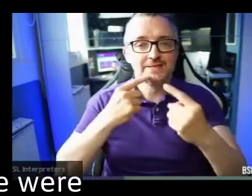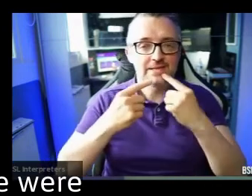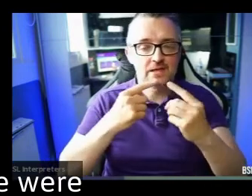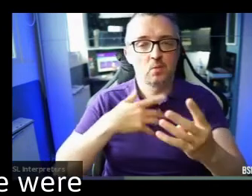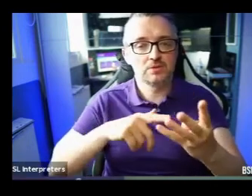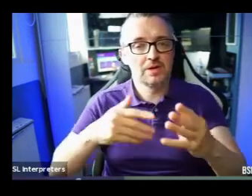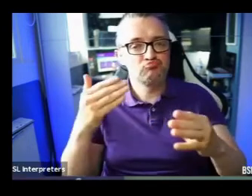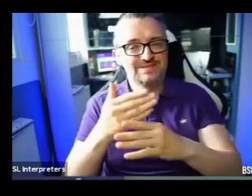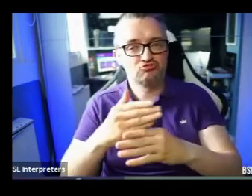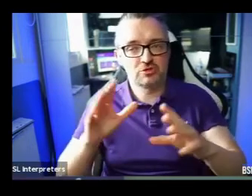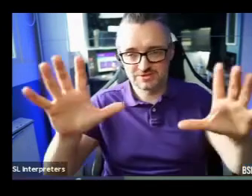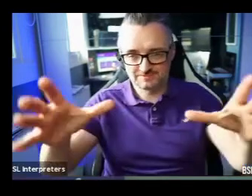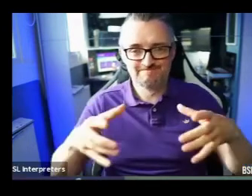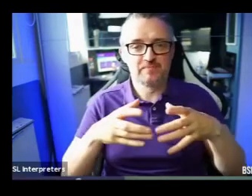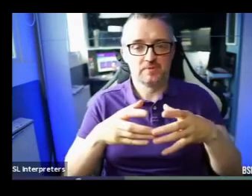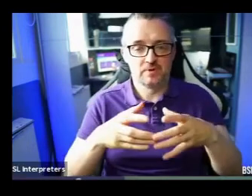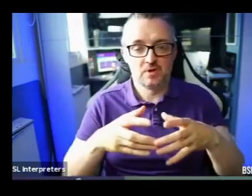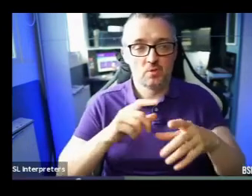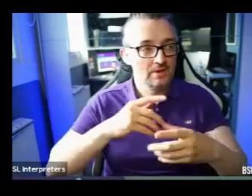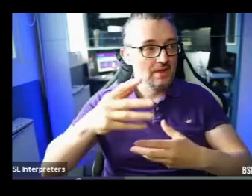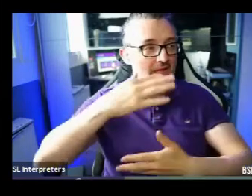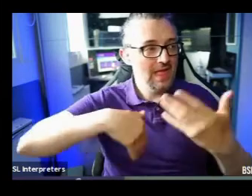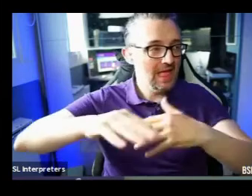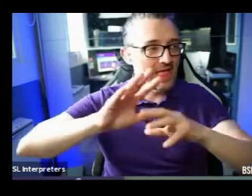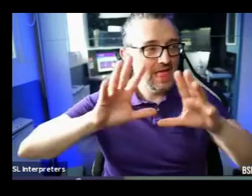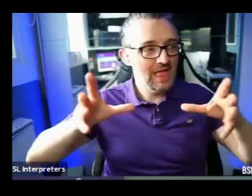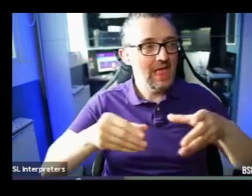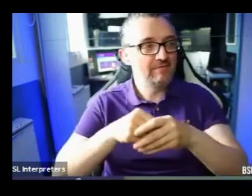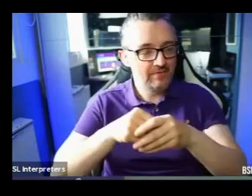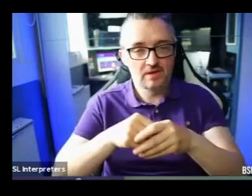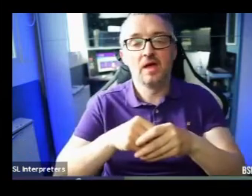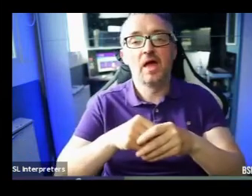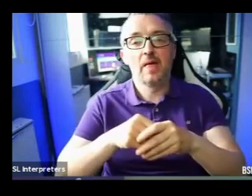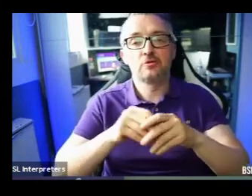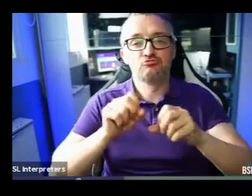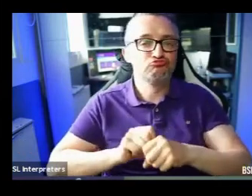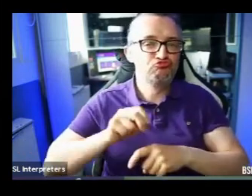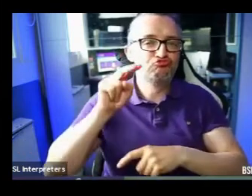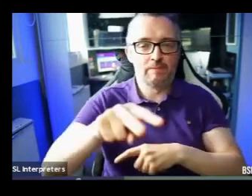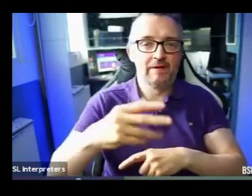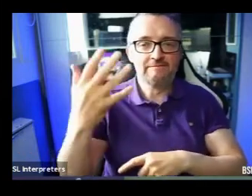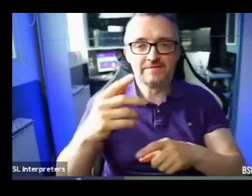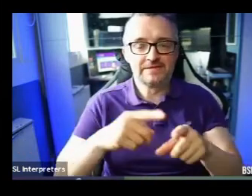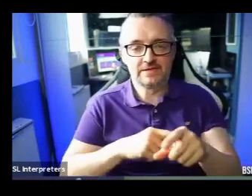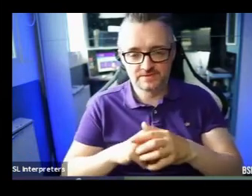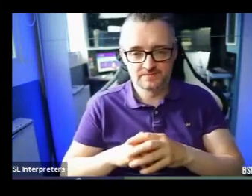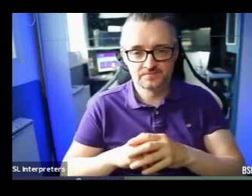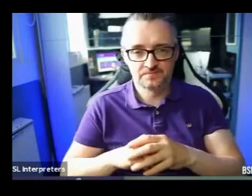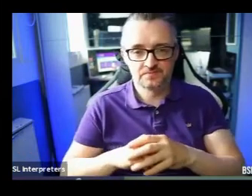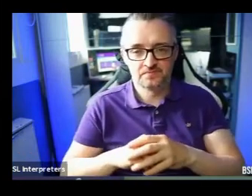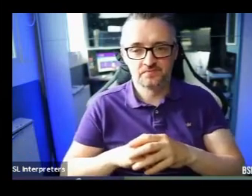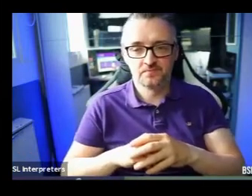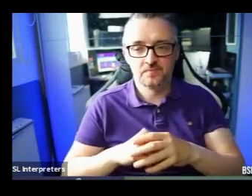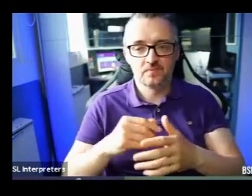we want to bring data, we want to bring practitioners with us, and we want to bundle all that up, and we want to take it 15 years forward.